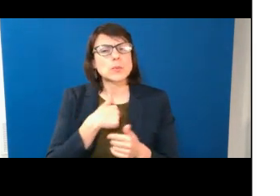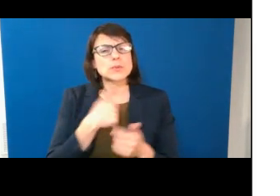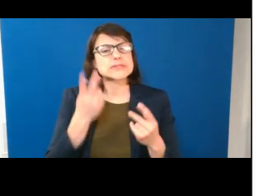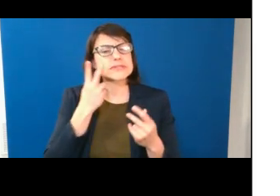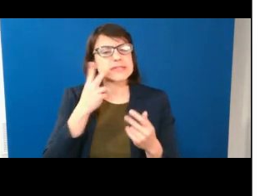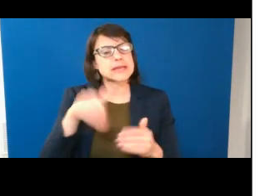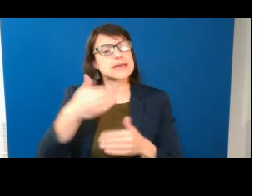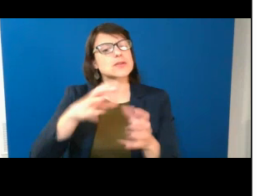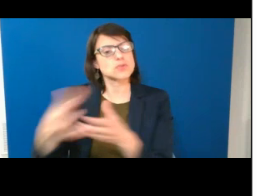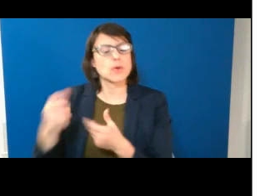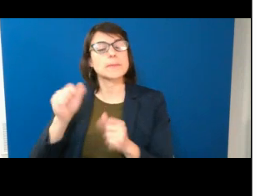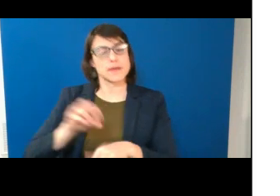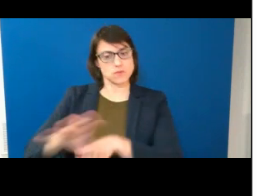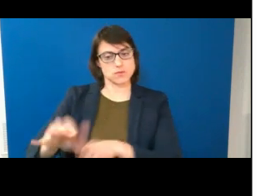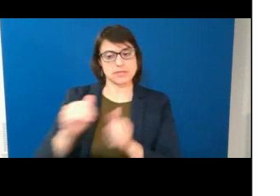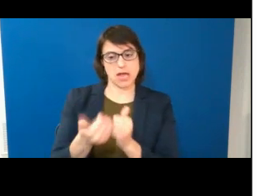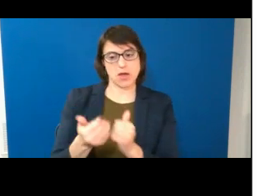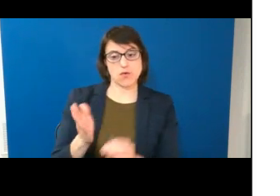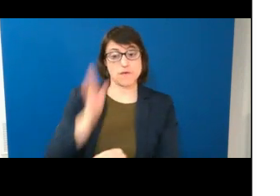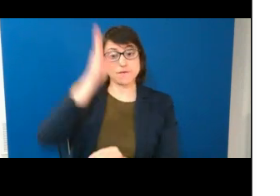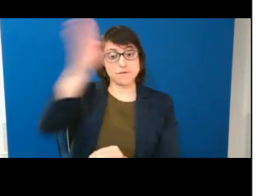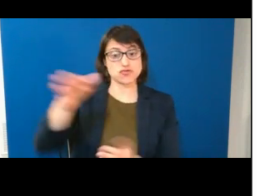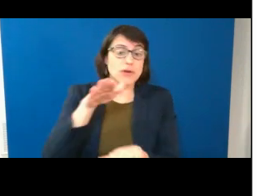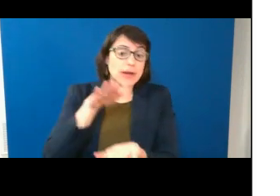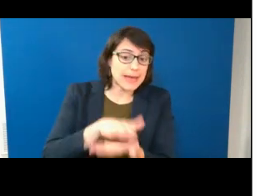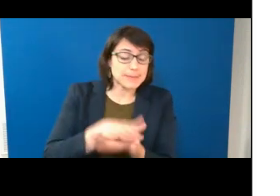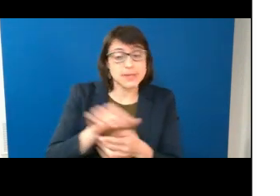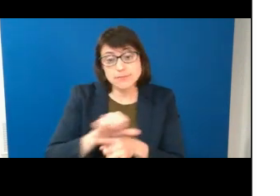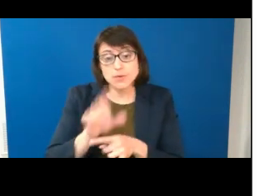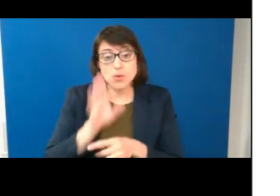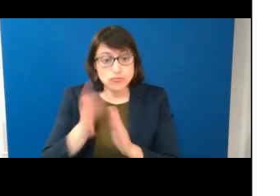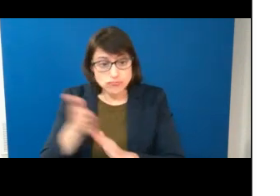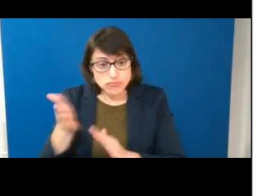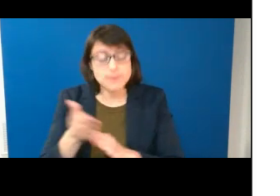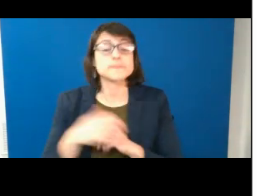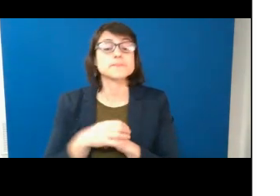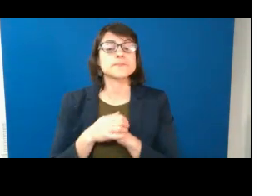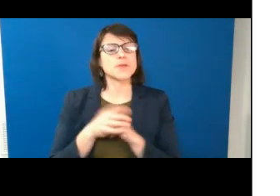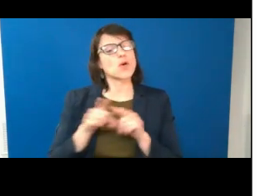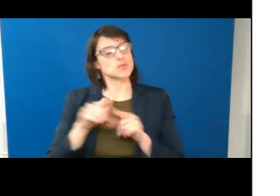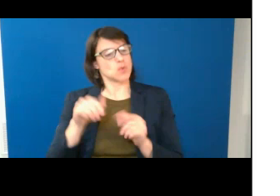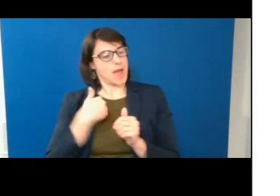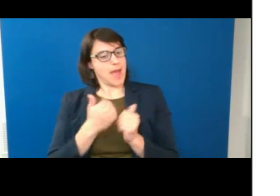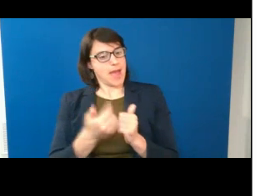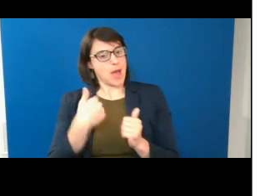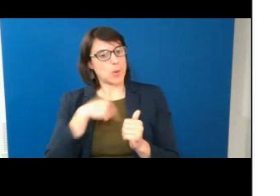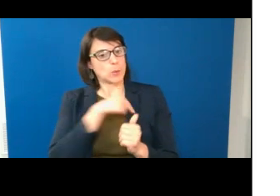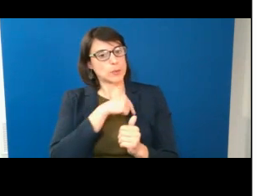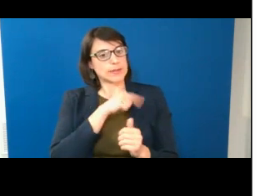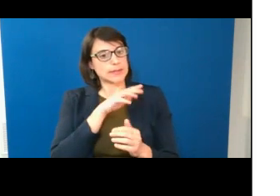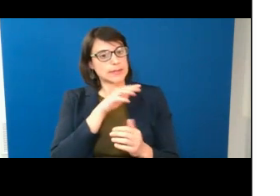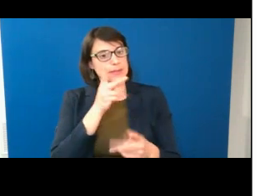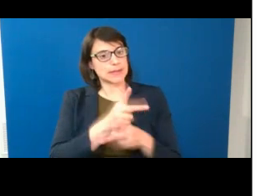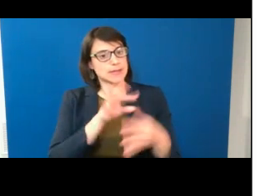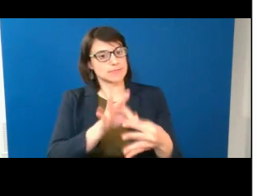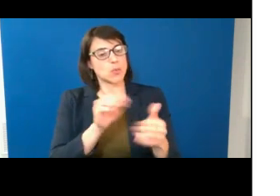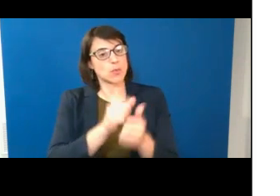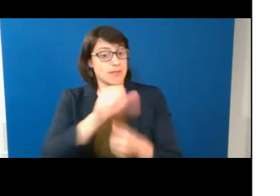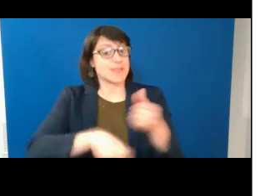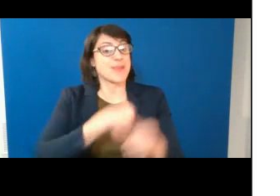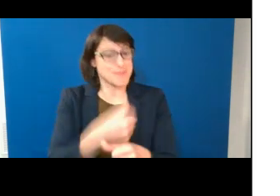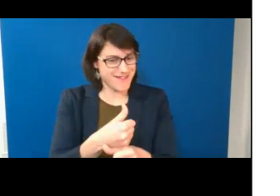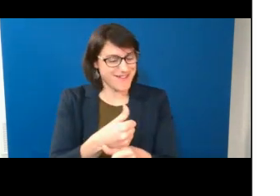the outcomes that could be there, but also how are we still engaging with the alumni, right? A lot of these folks are people that we work with in